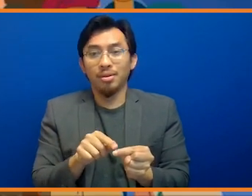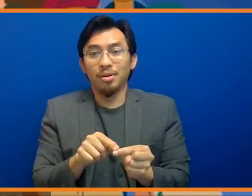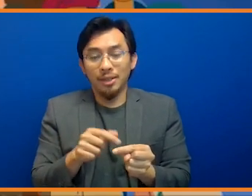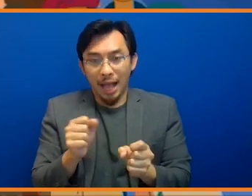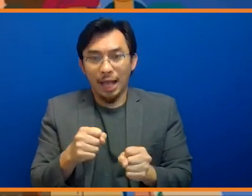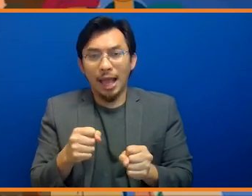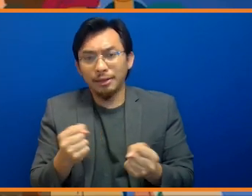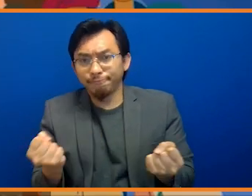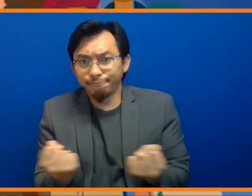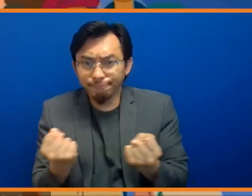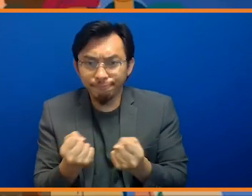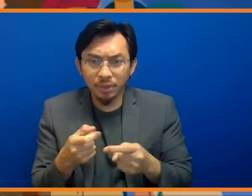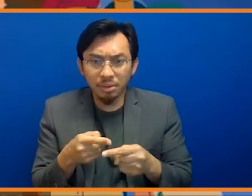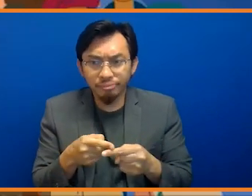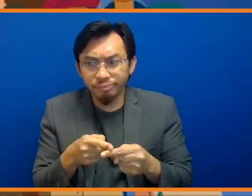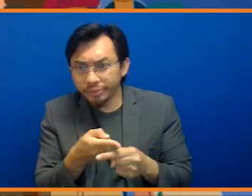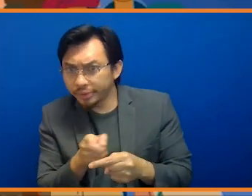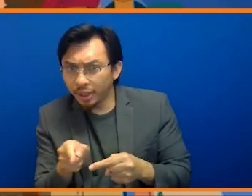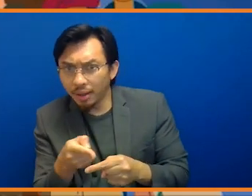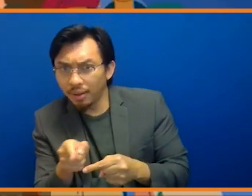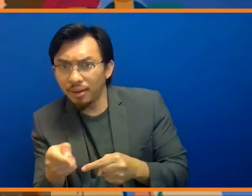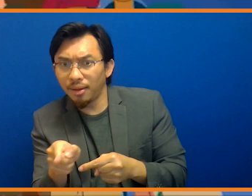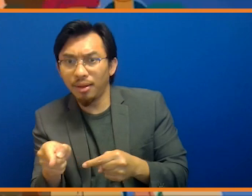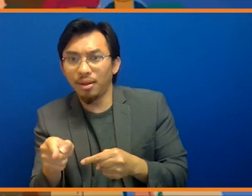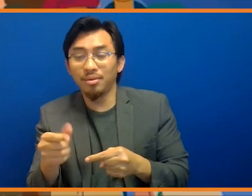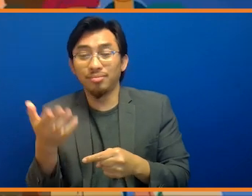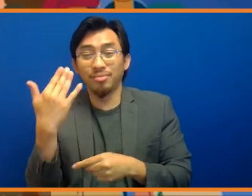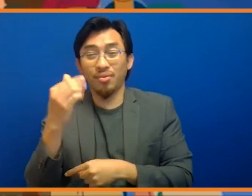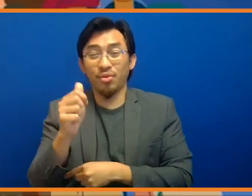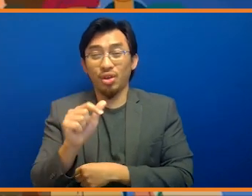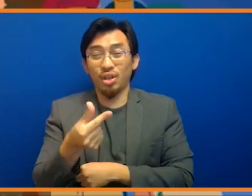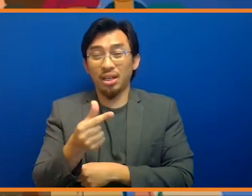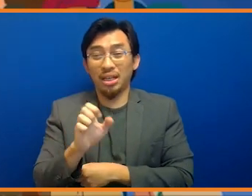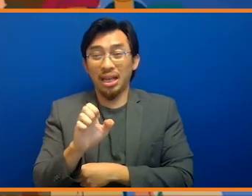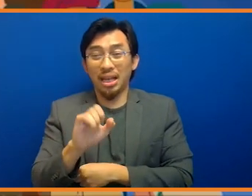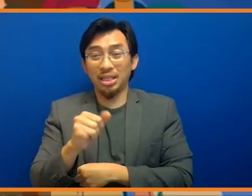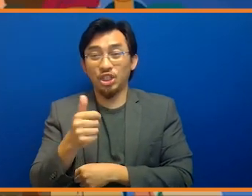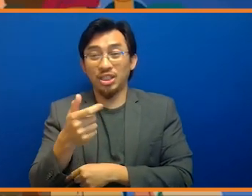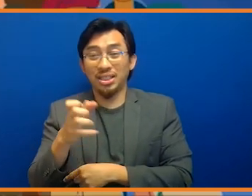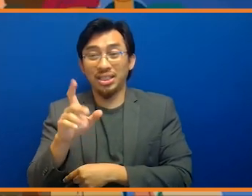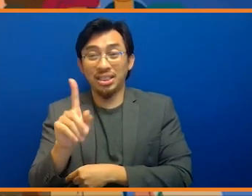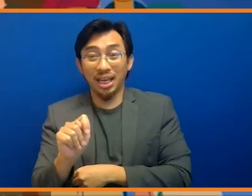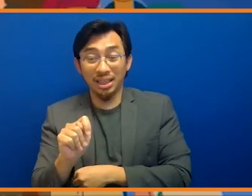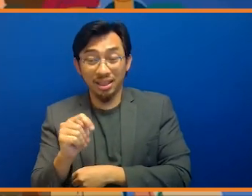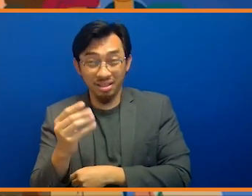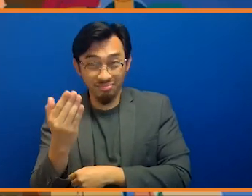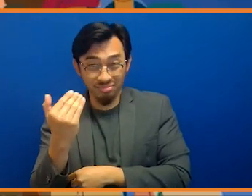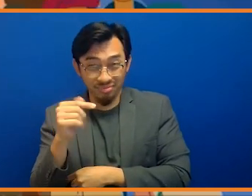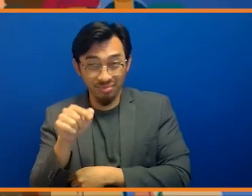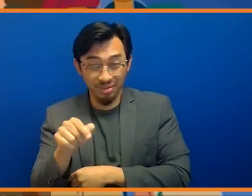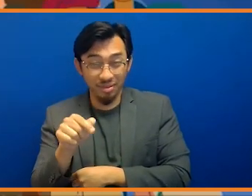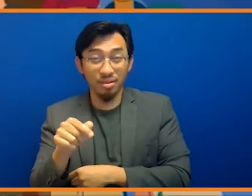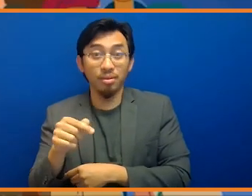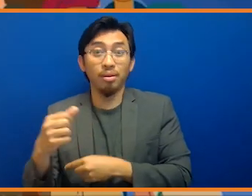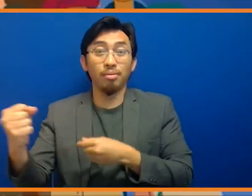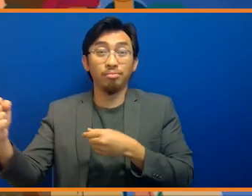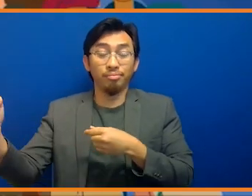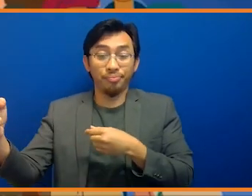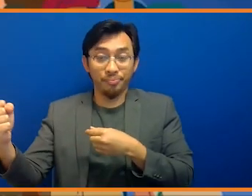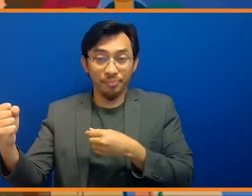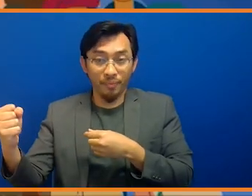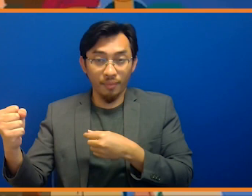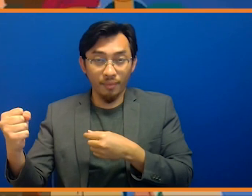is the destination. But yeah, the gadget occur beyond